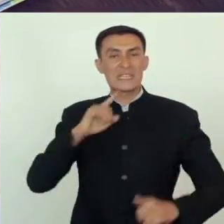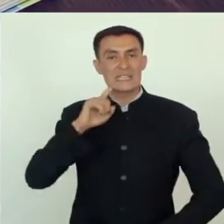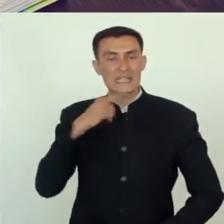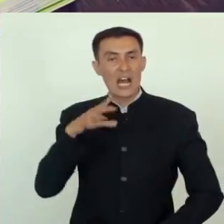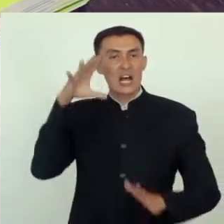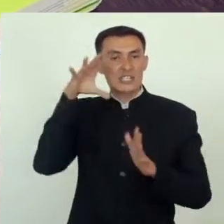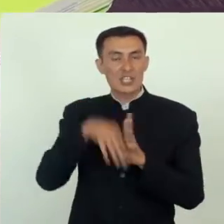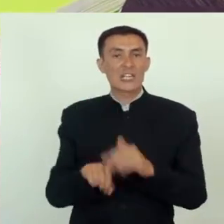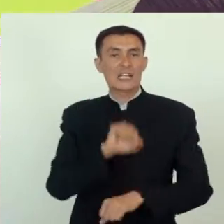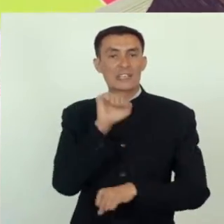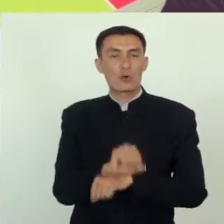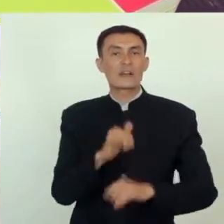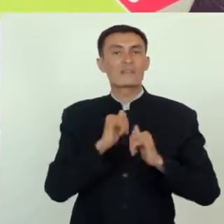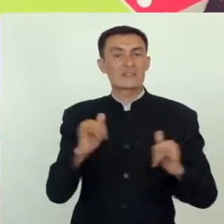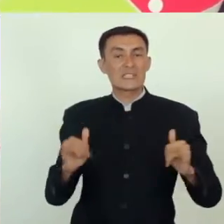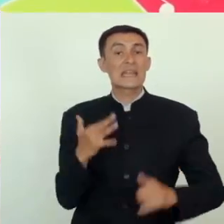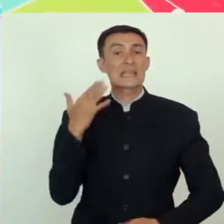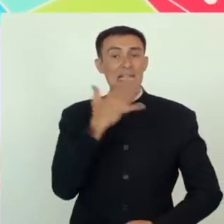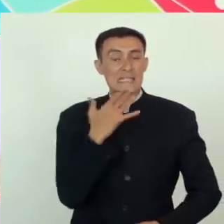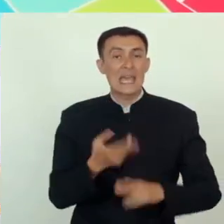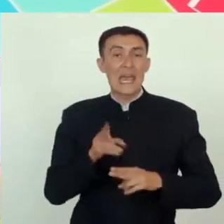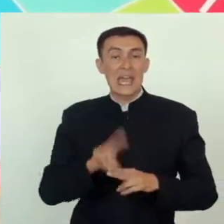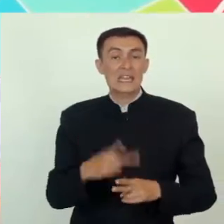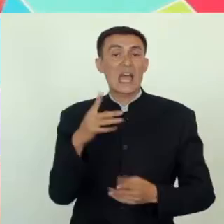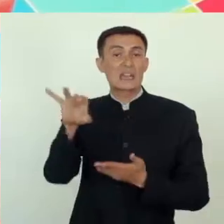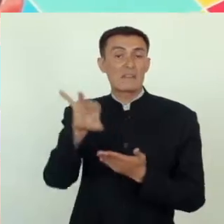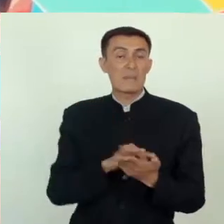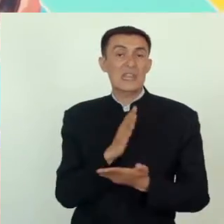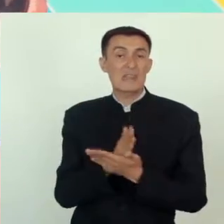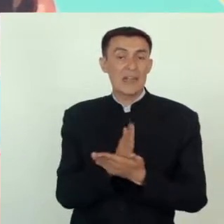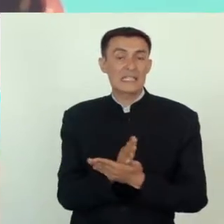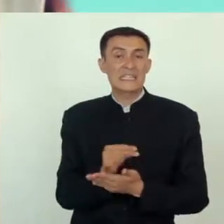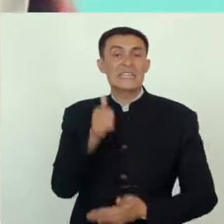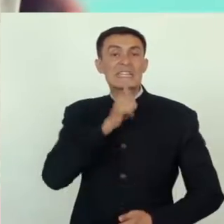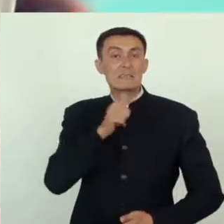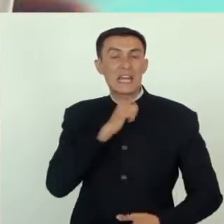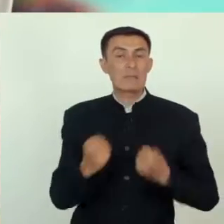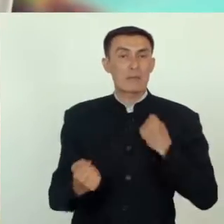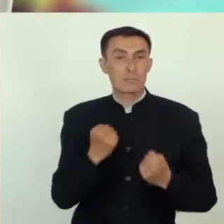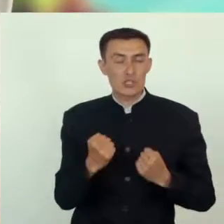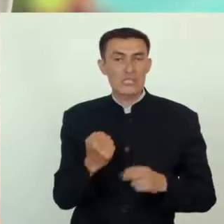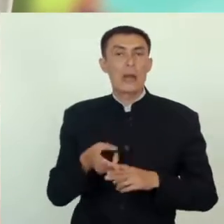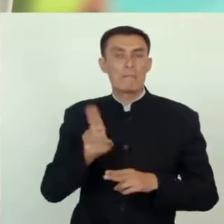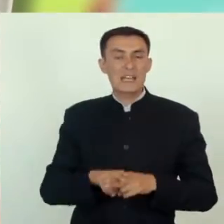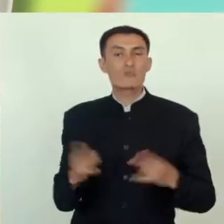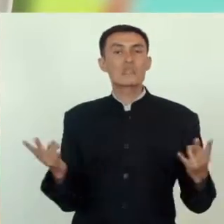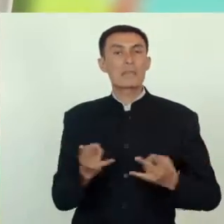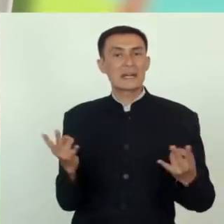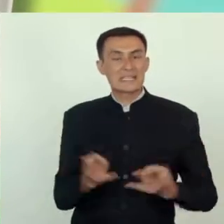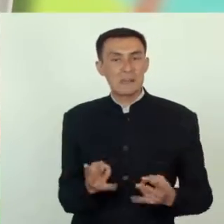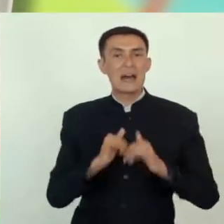nation's development. This is also a test of the language's sustainability. A language needs to develop and accommodate new